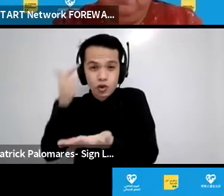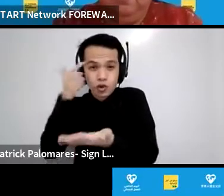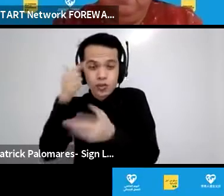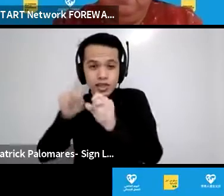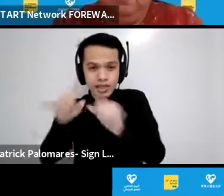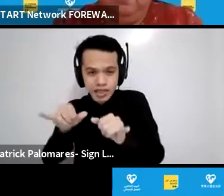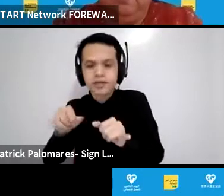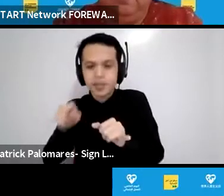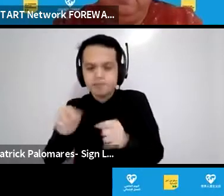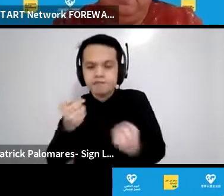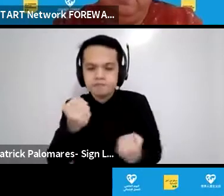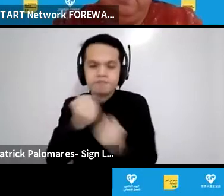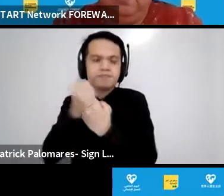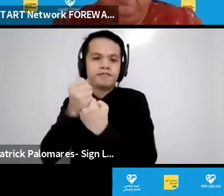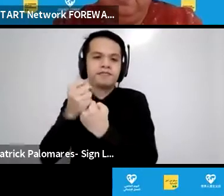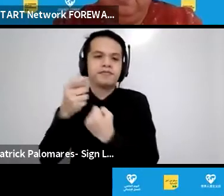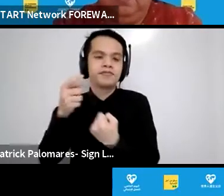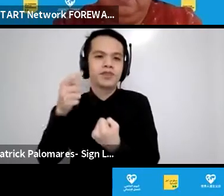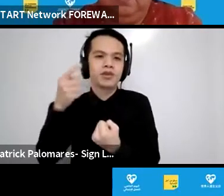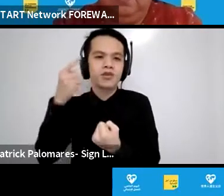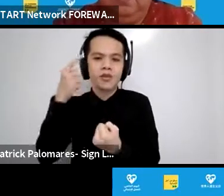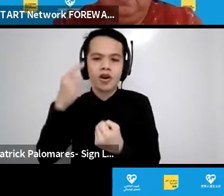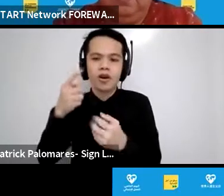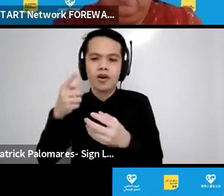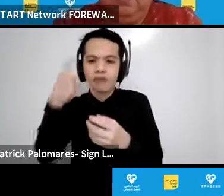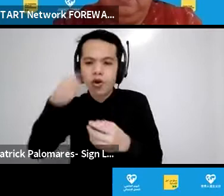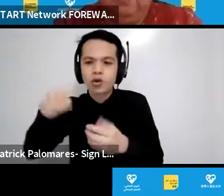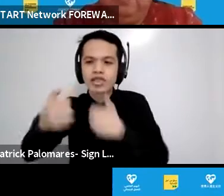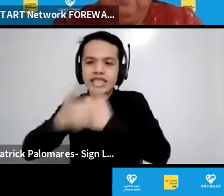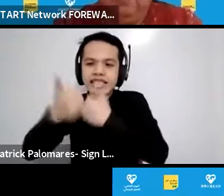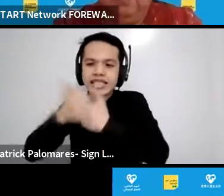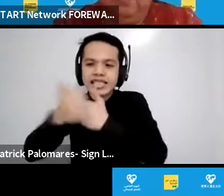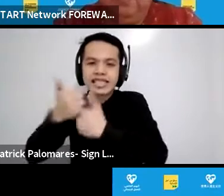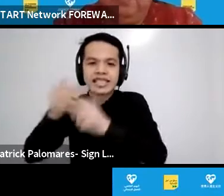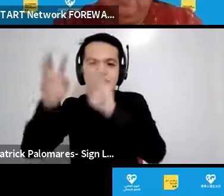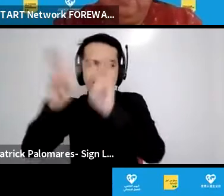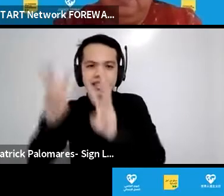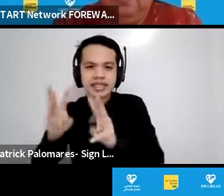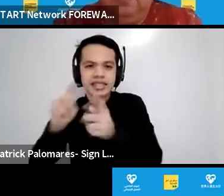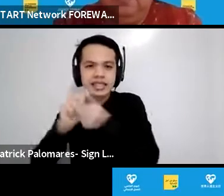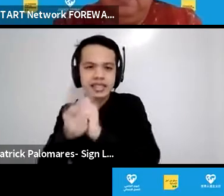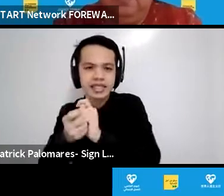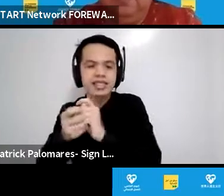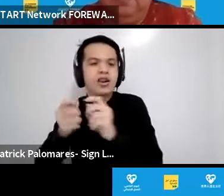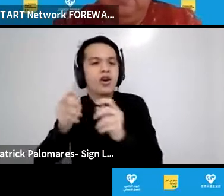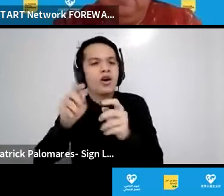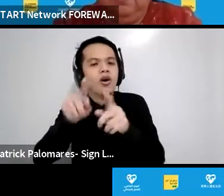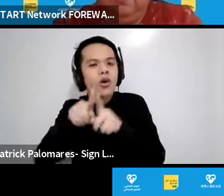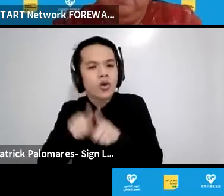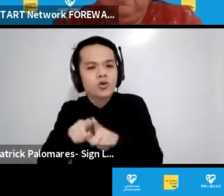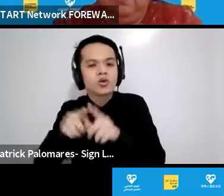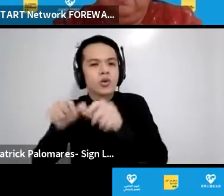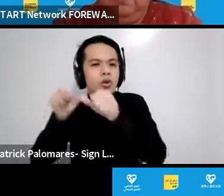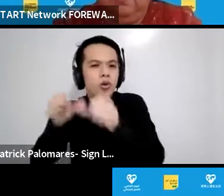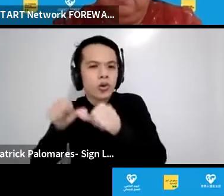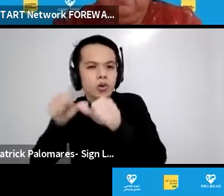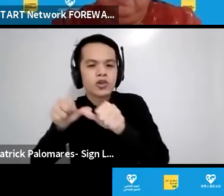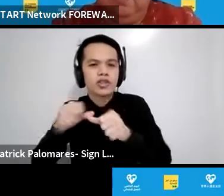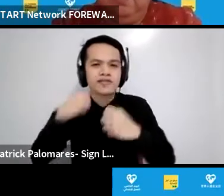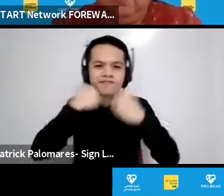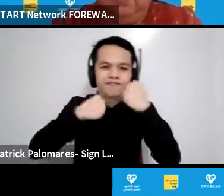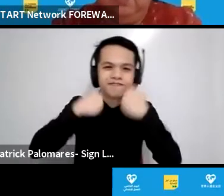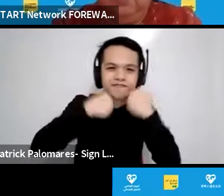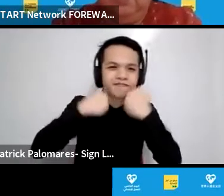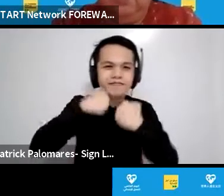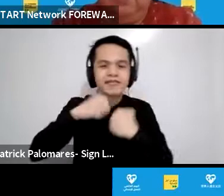of the risk of climate change, and also the continuing struggle of